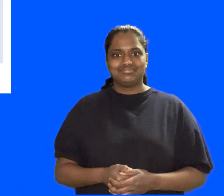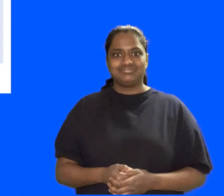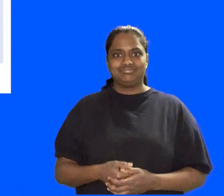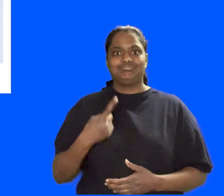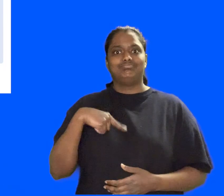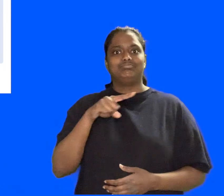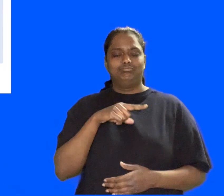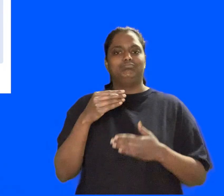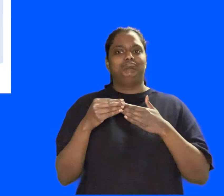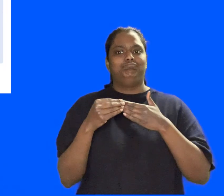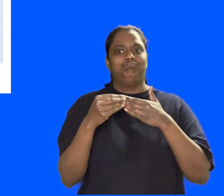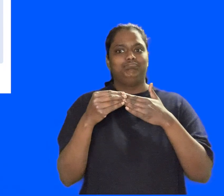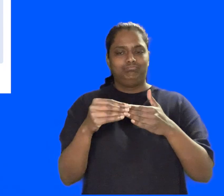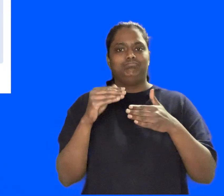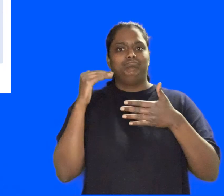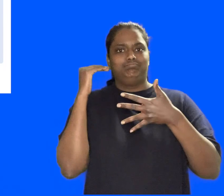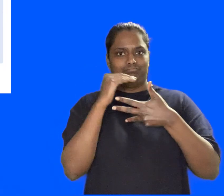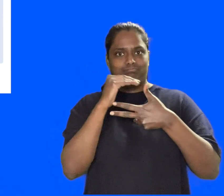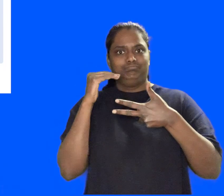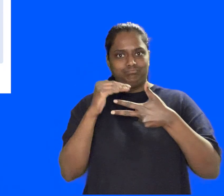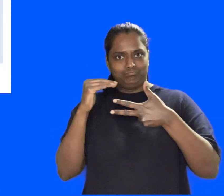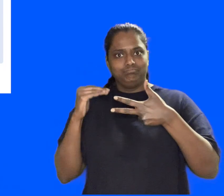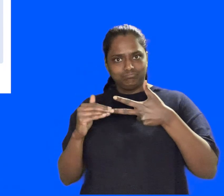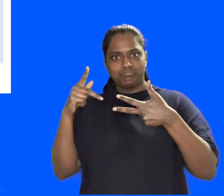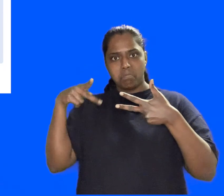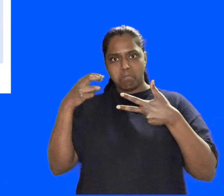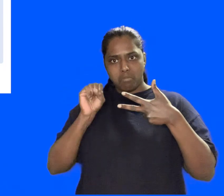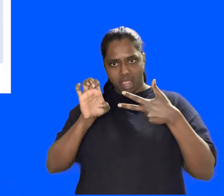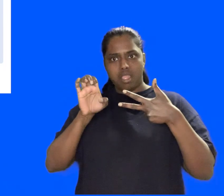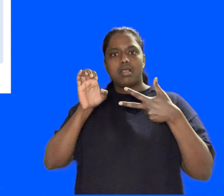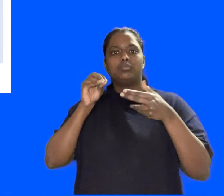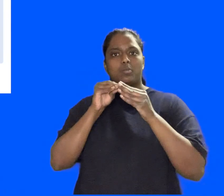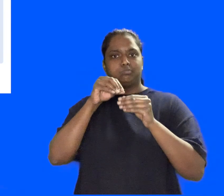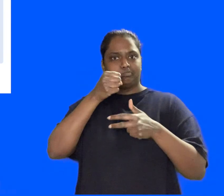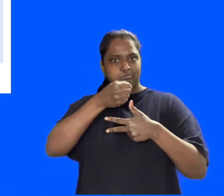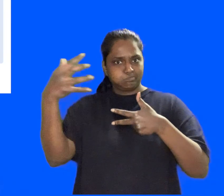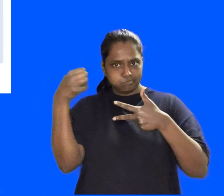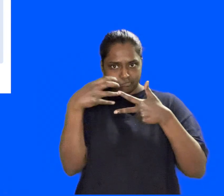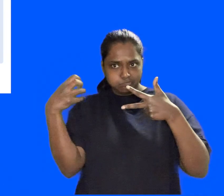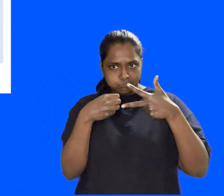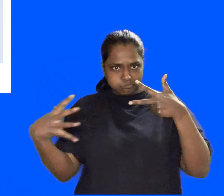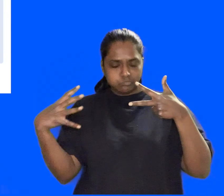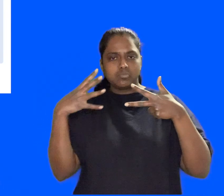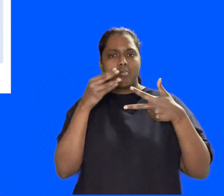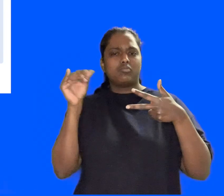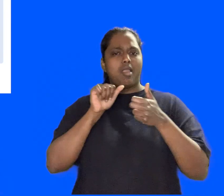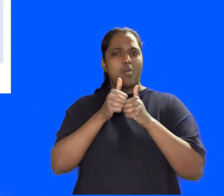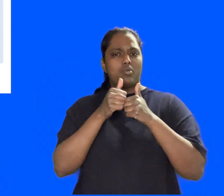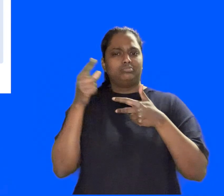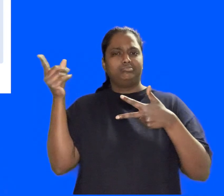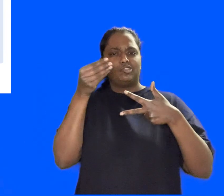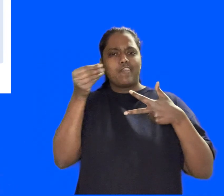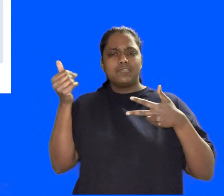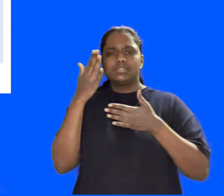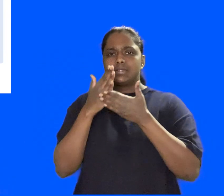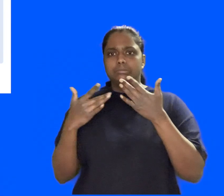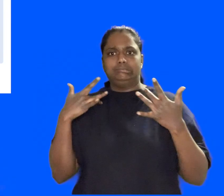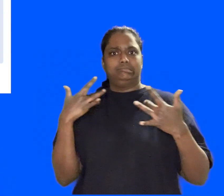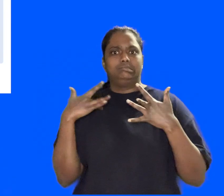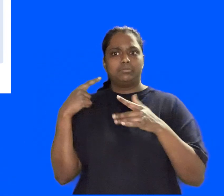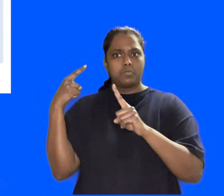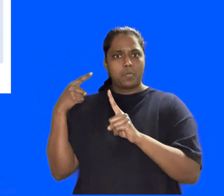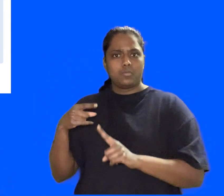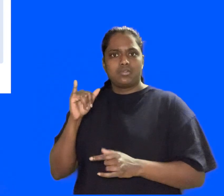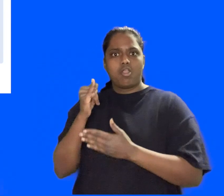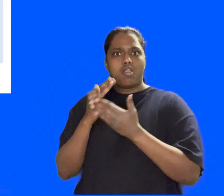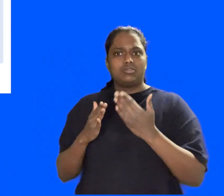phase, artists can reach out and chat with others in a more casual and low-key way. Now we'll take you through each phase of the 2B